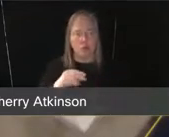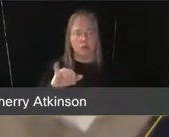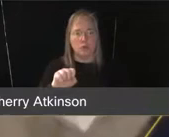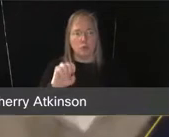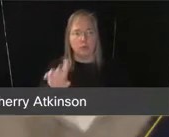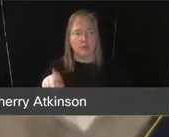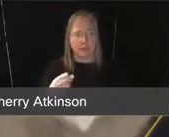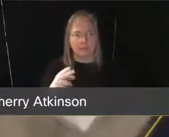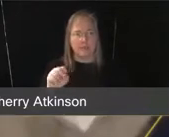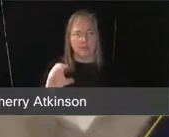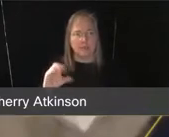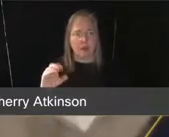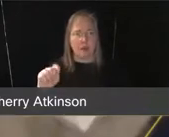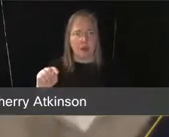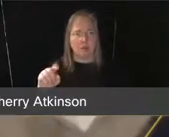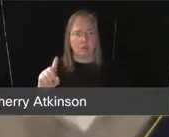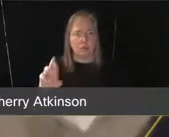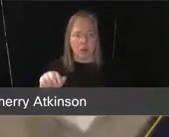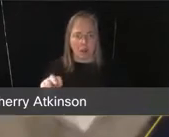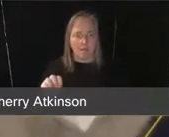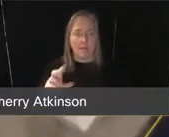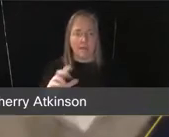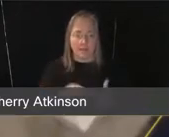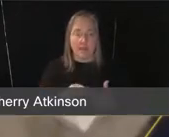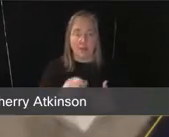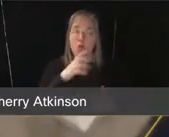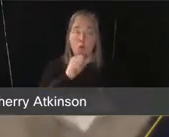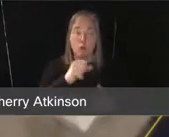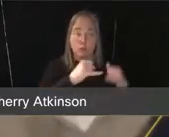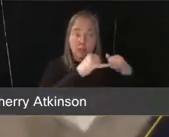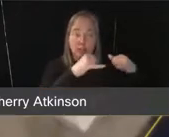that is going from the roadway towards the back of the